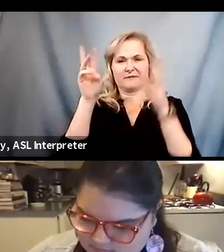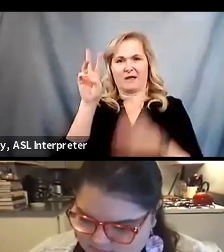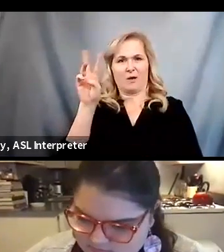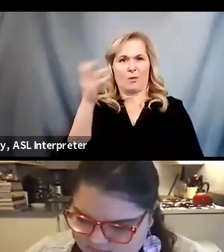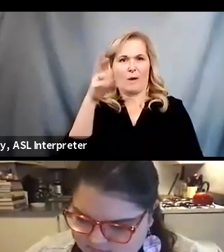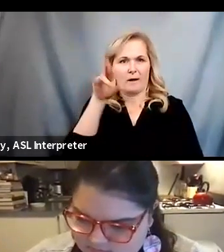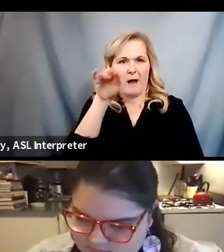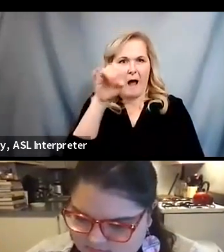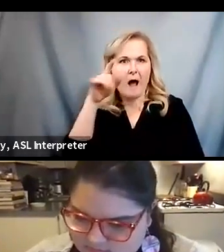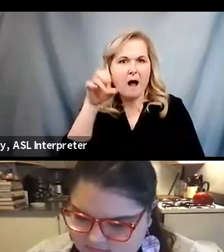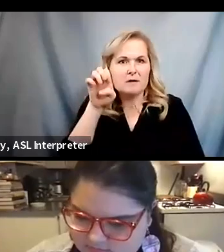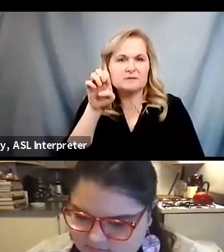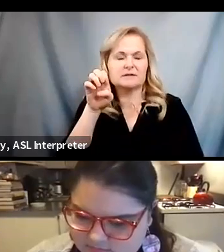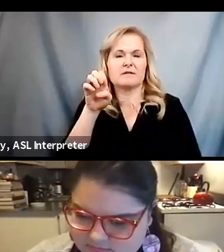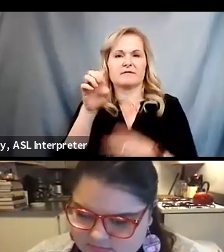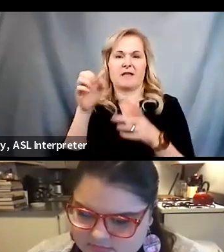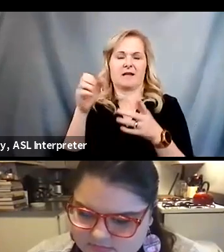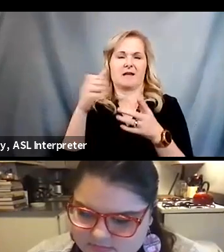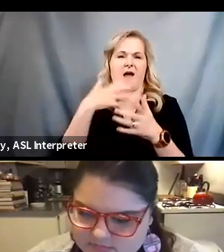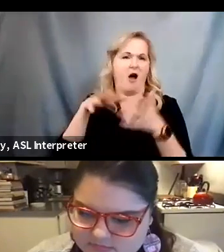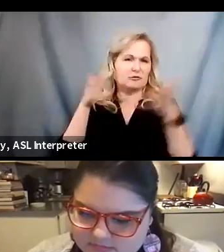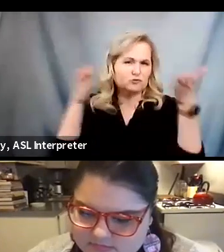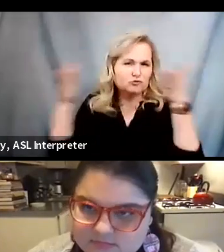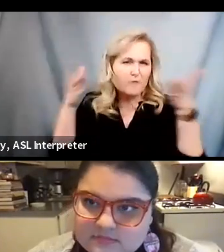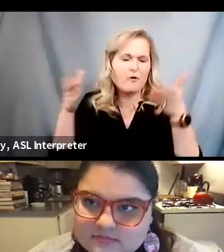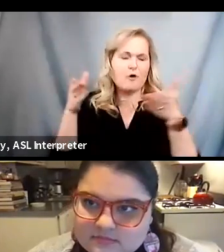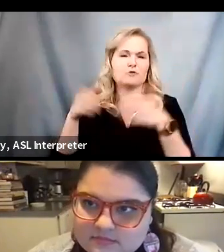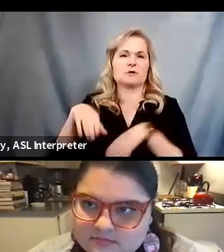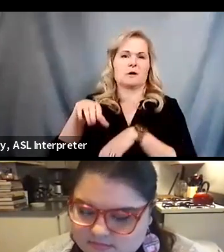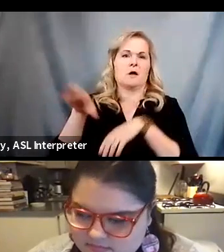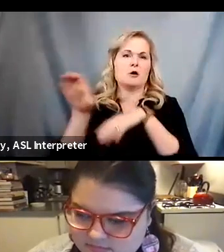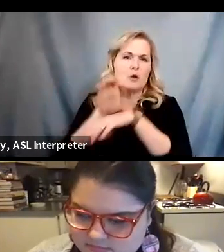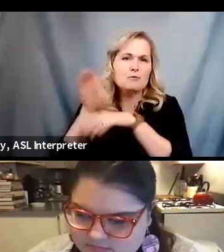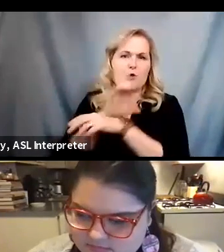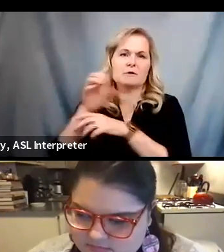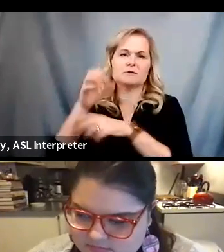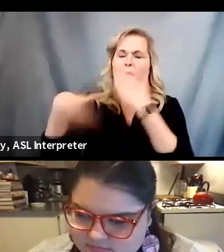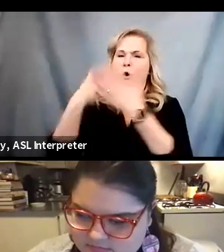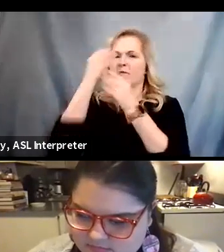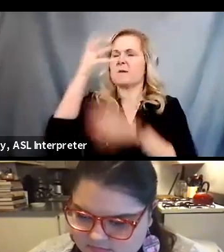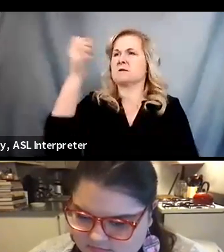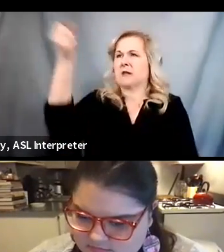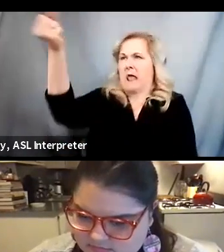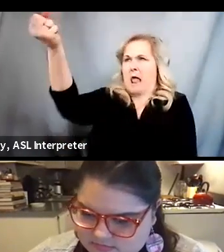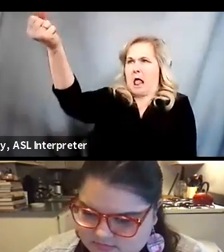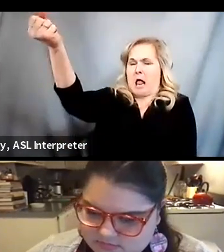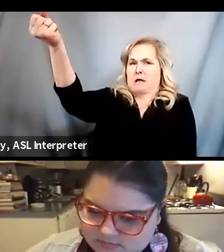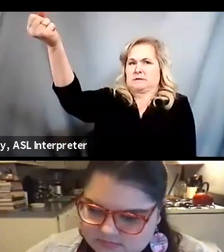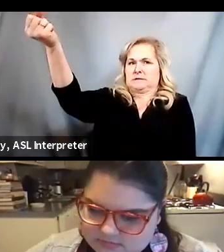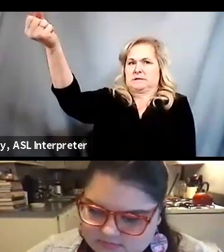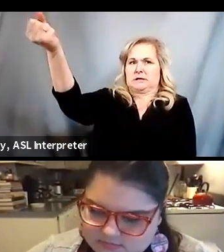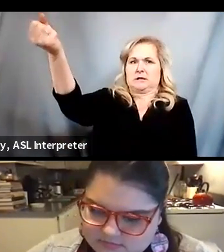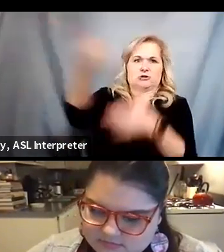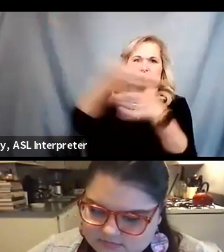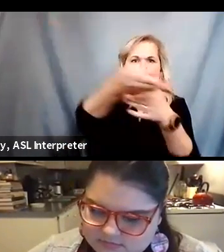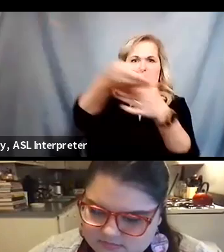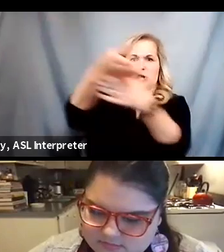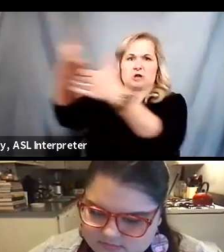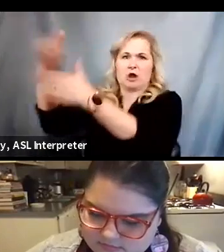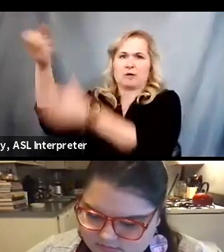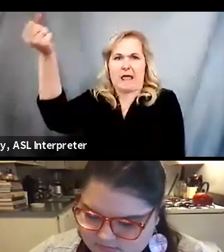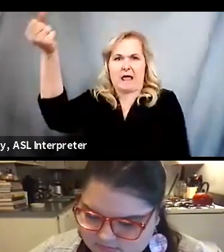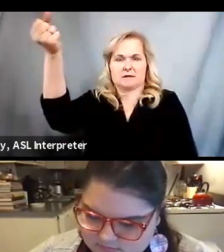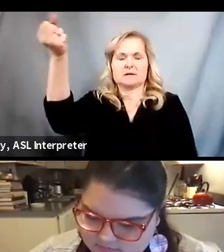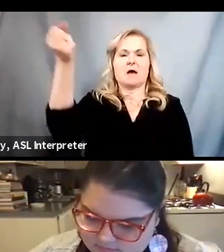very hot servers and computers that are holding our information and serving it to each other.